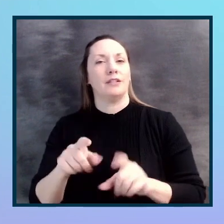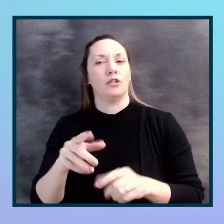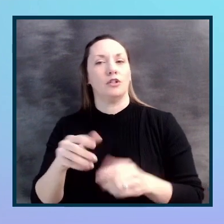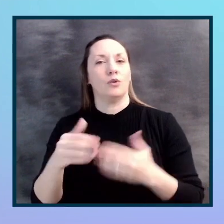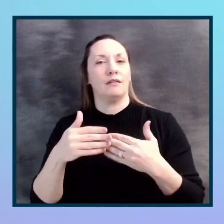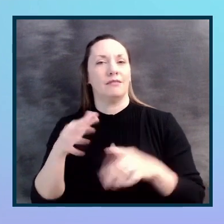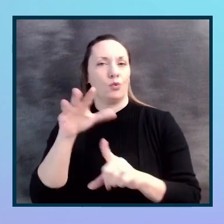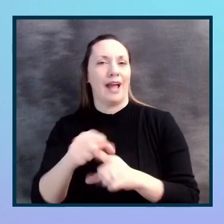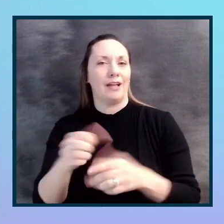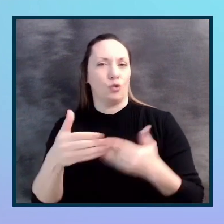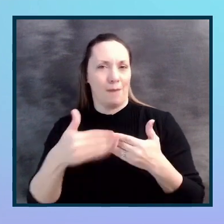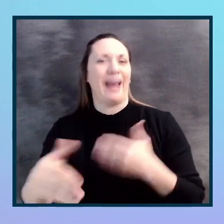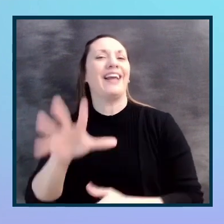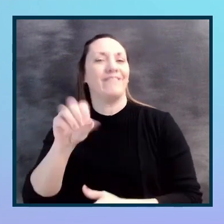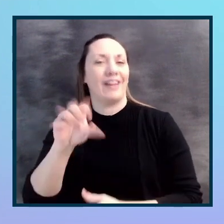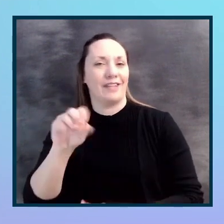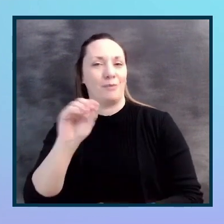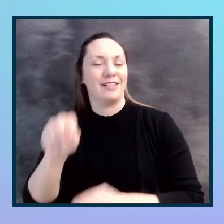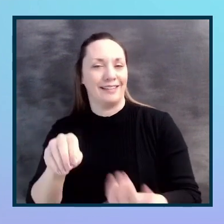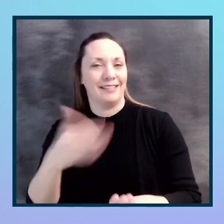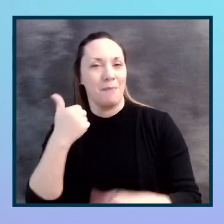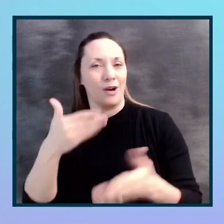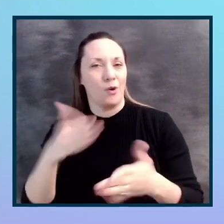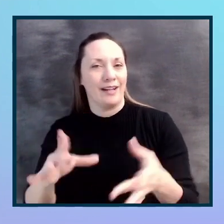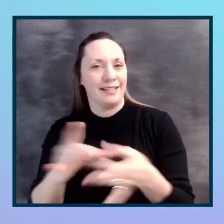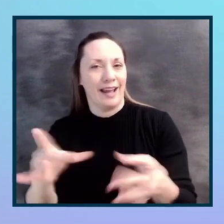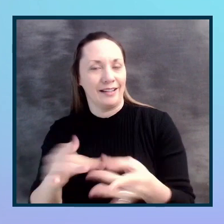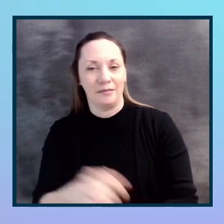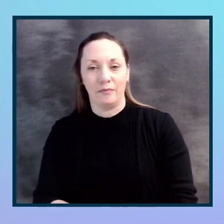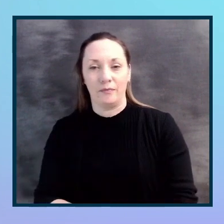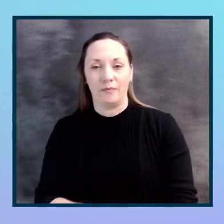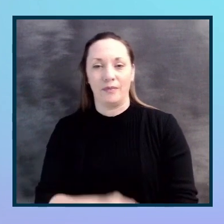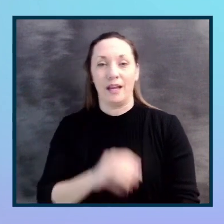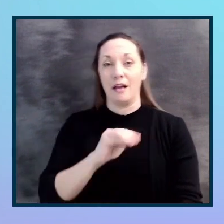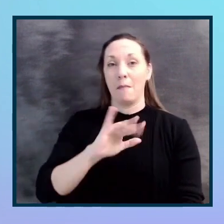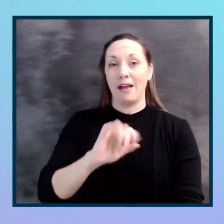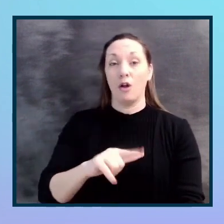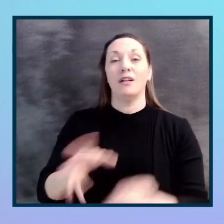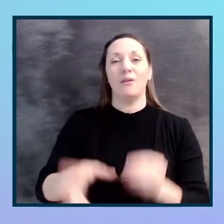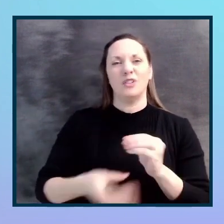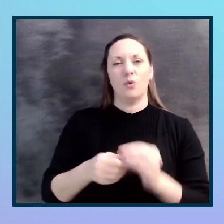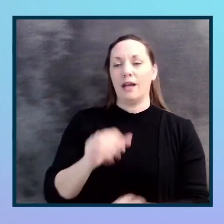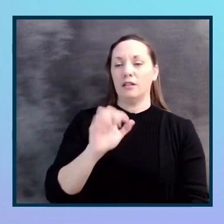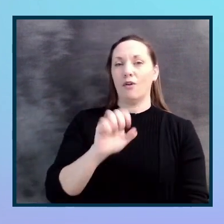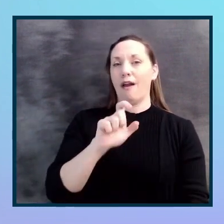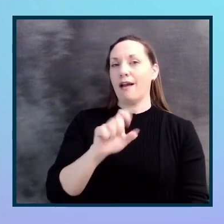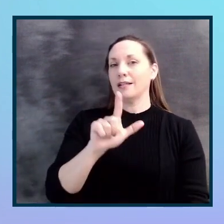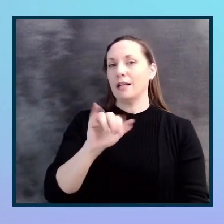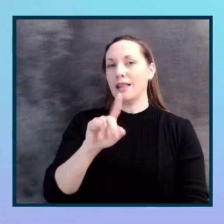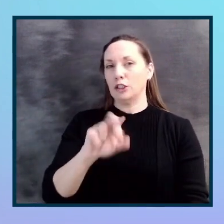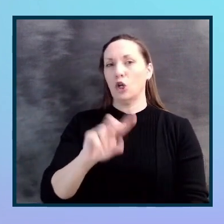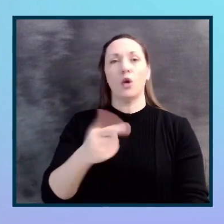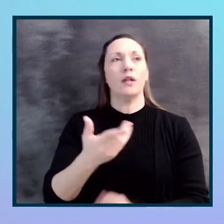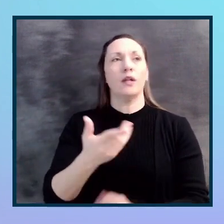was a better way to say it. Right. Yeah. And if I can add to that, axe-linter. The only free product that we currently